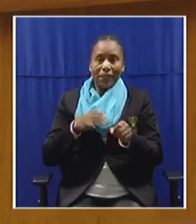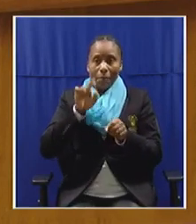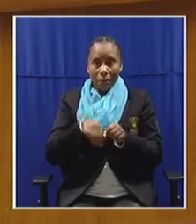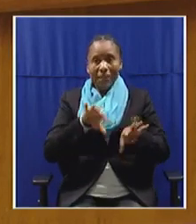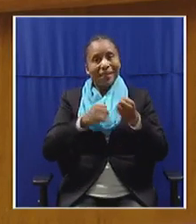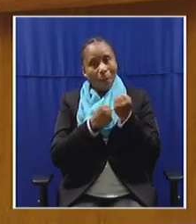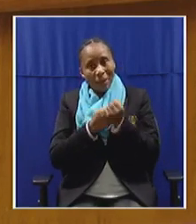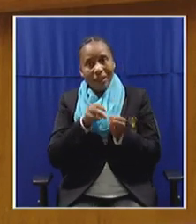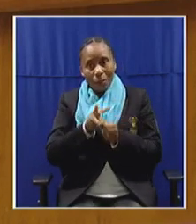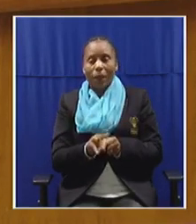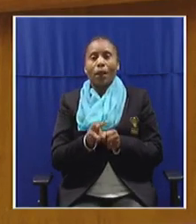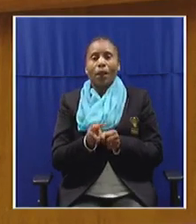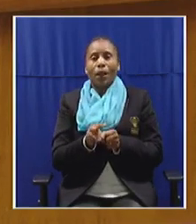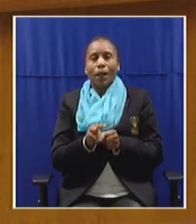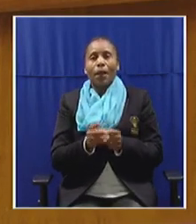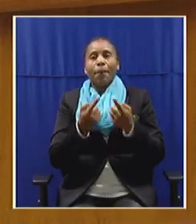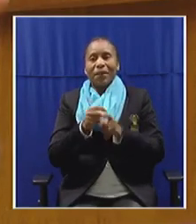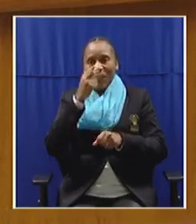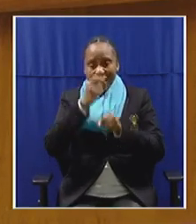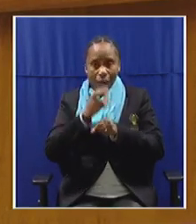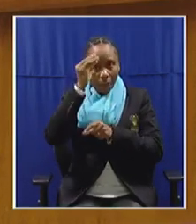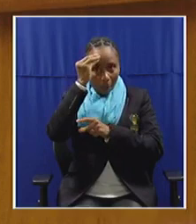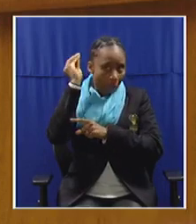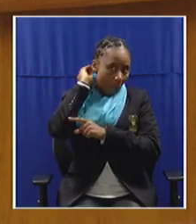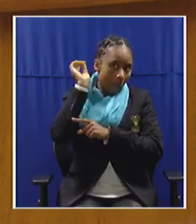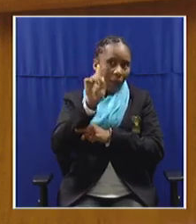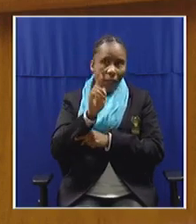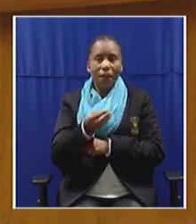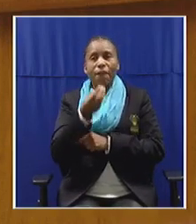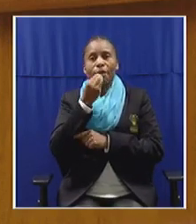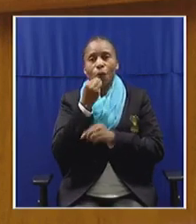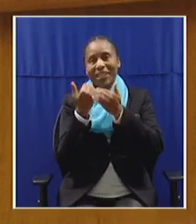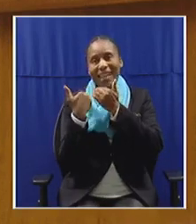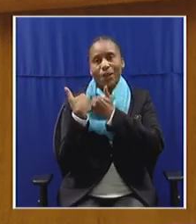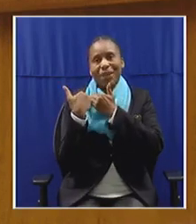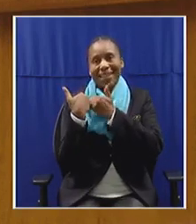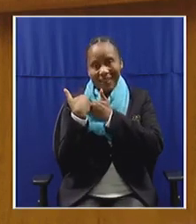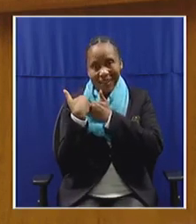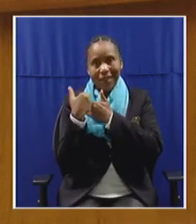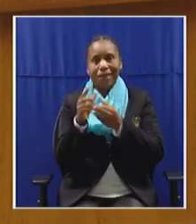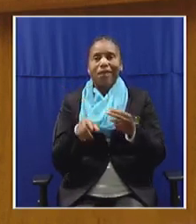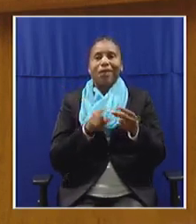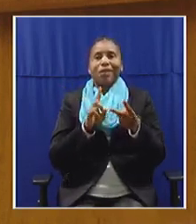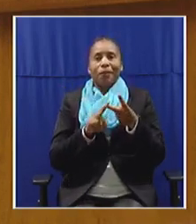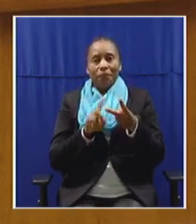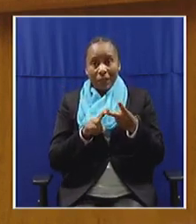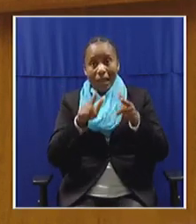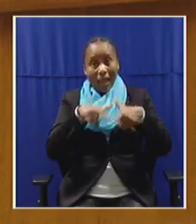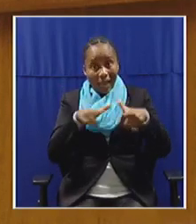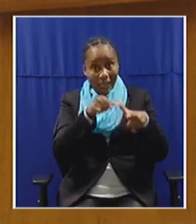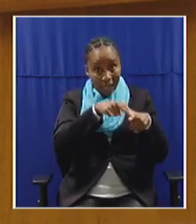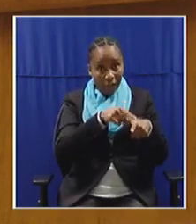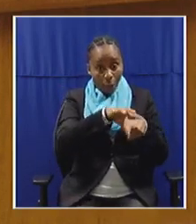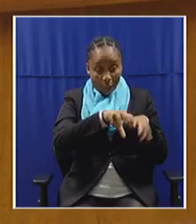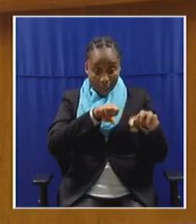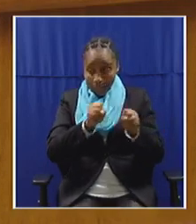it, but let us be mindful of food security. Let us be mindful of even those land that we took and gave